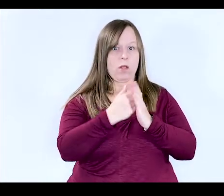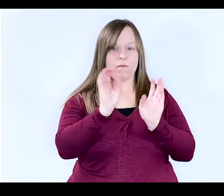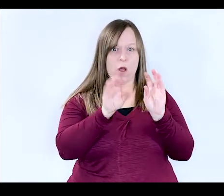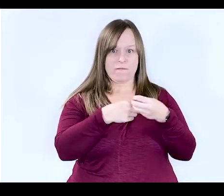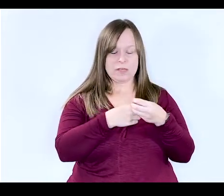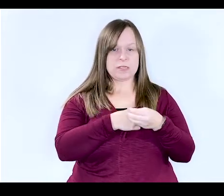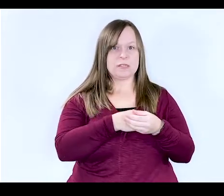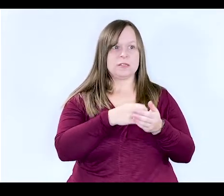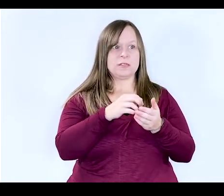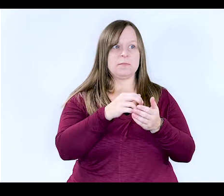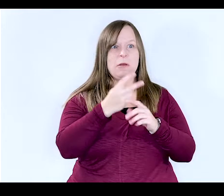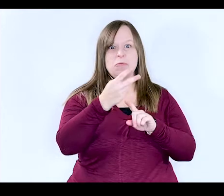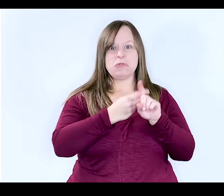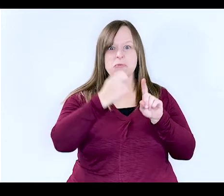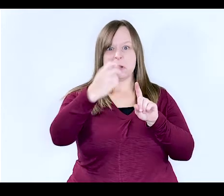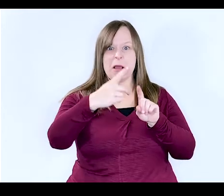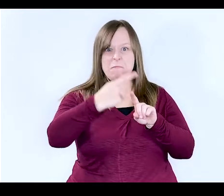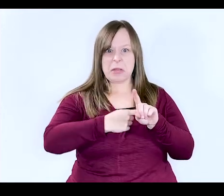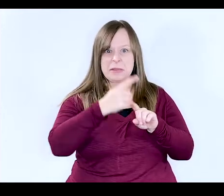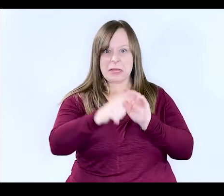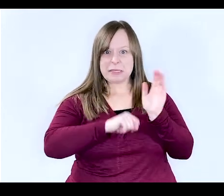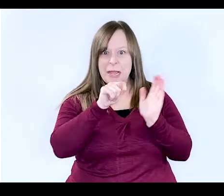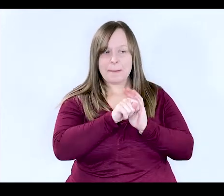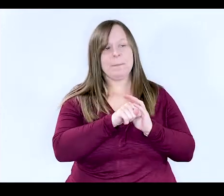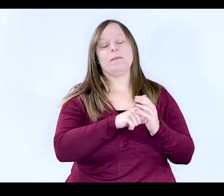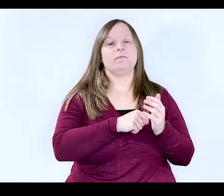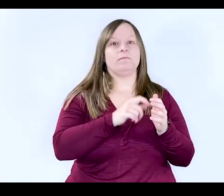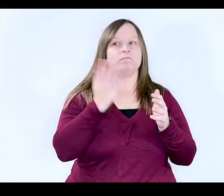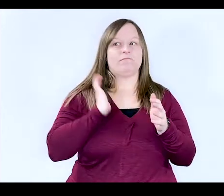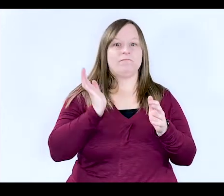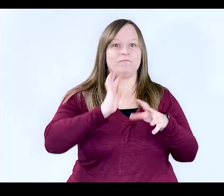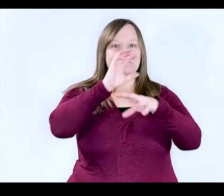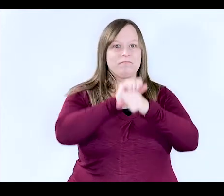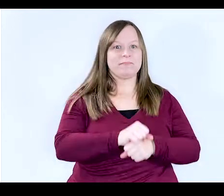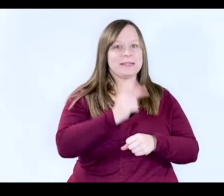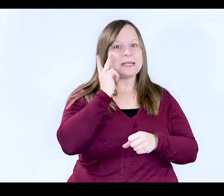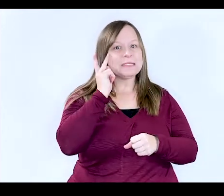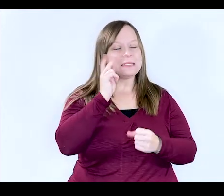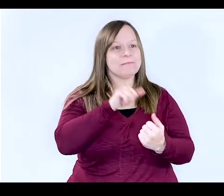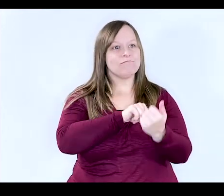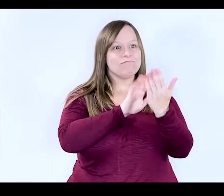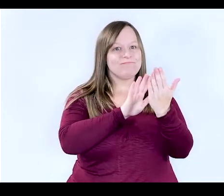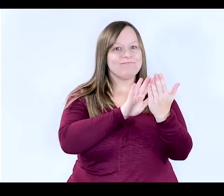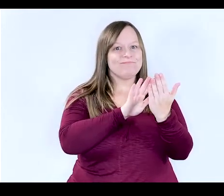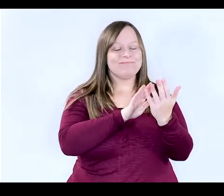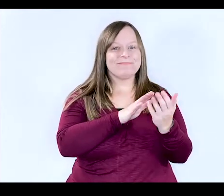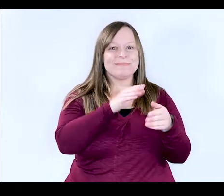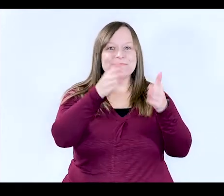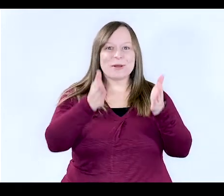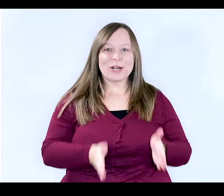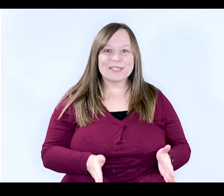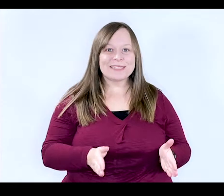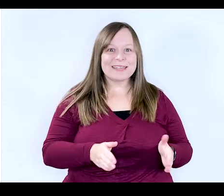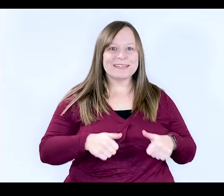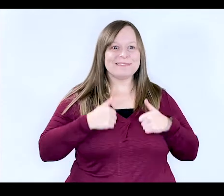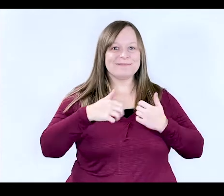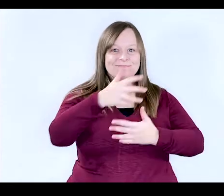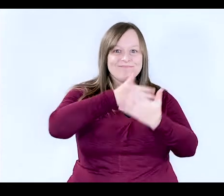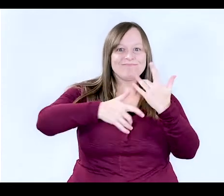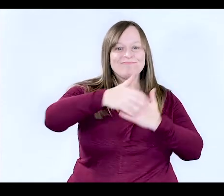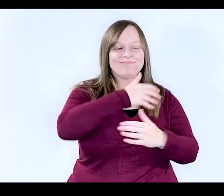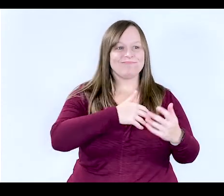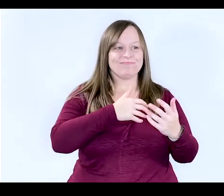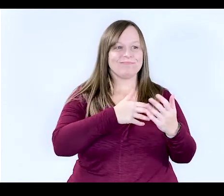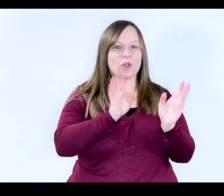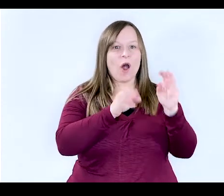statewide for about 2.5 months by then. We're used to seeing each other in person. We're used to being